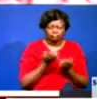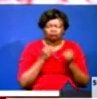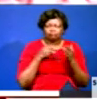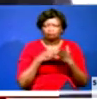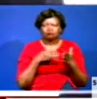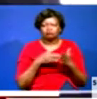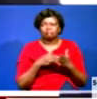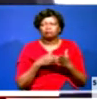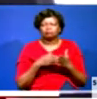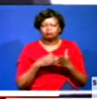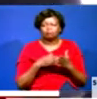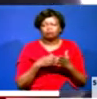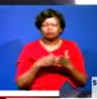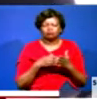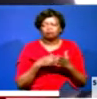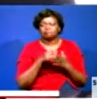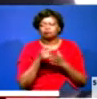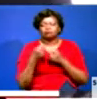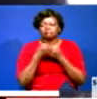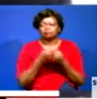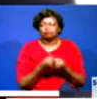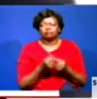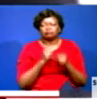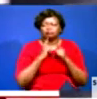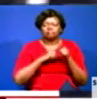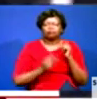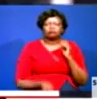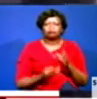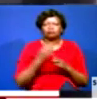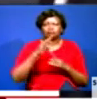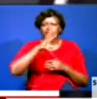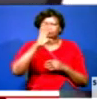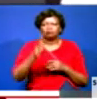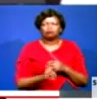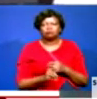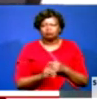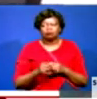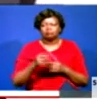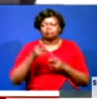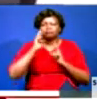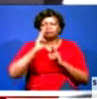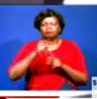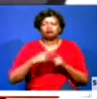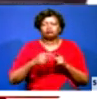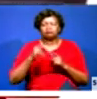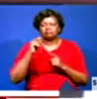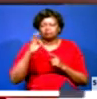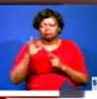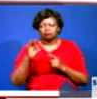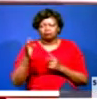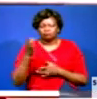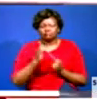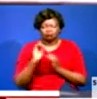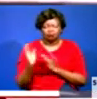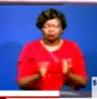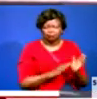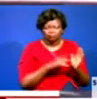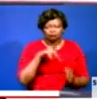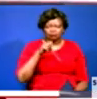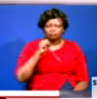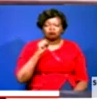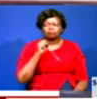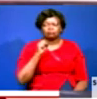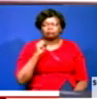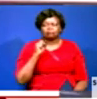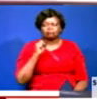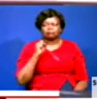future shocks. Speaking during the launch of the Africa Foresight Report of 2023, Economic Planning PS James Muhati